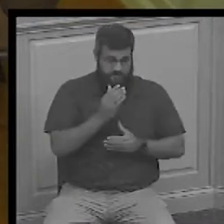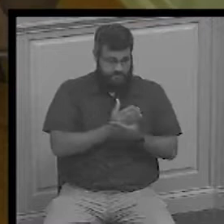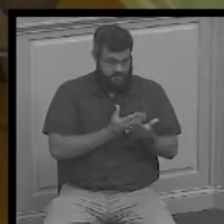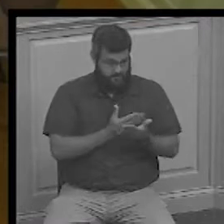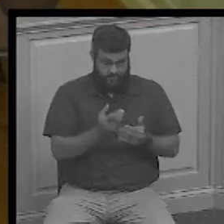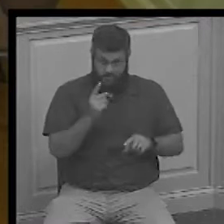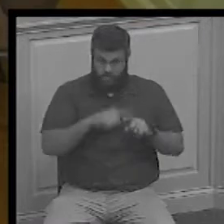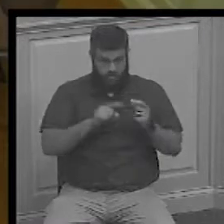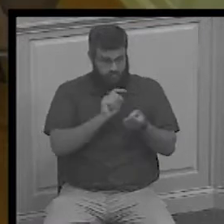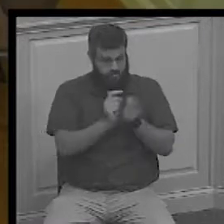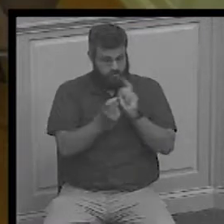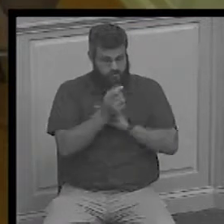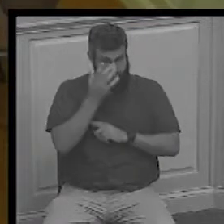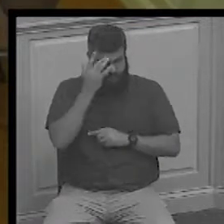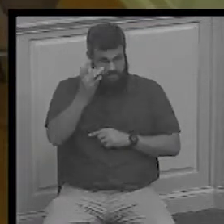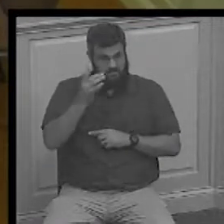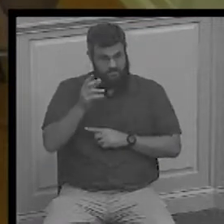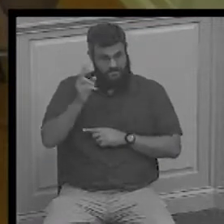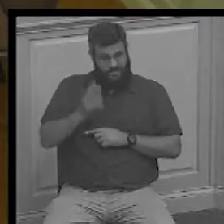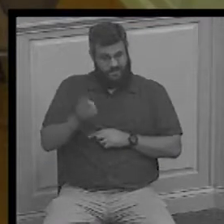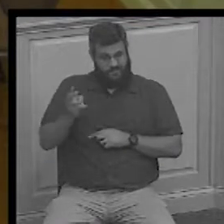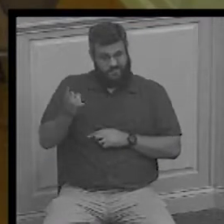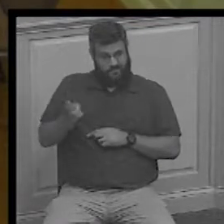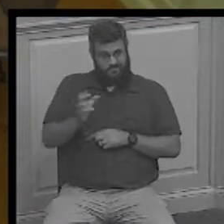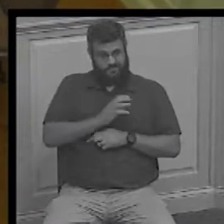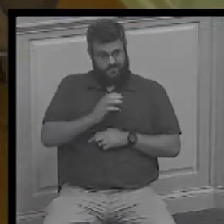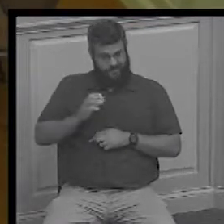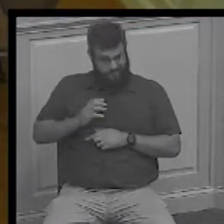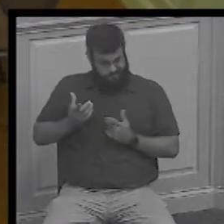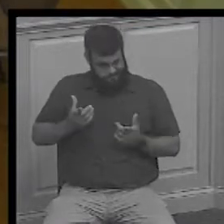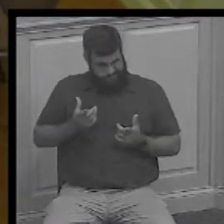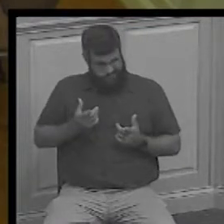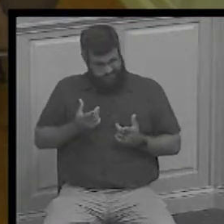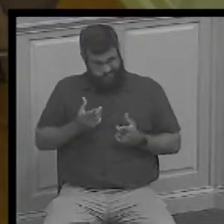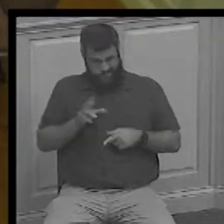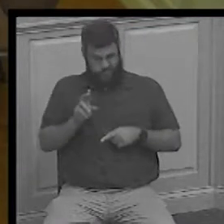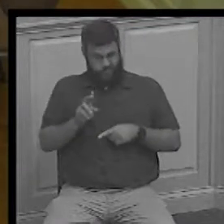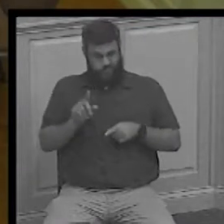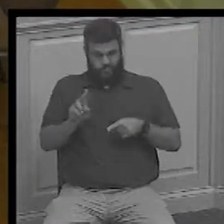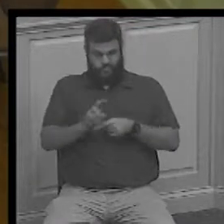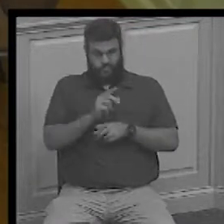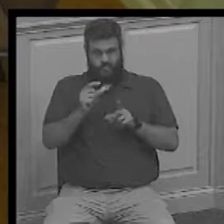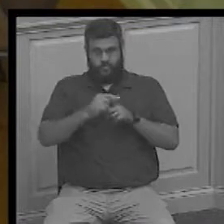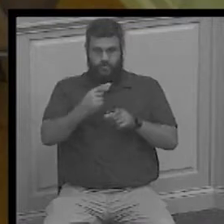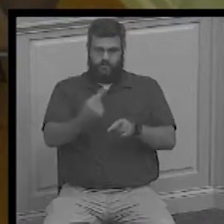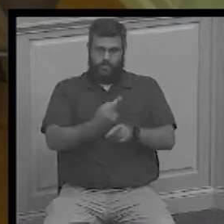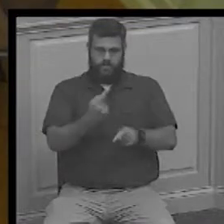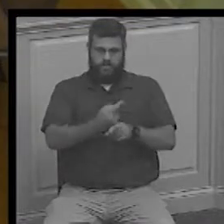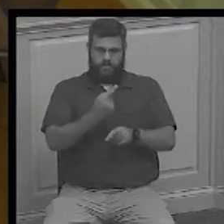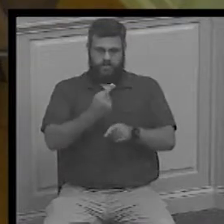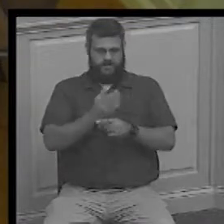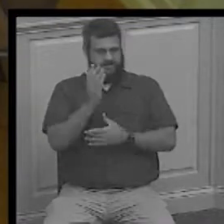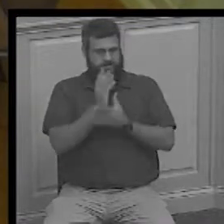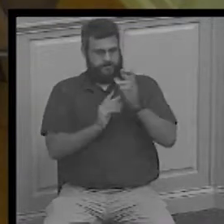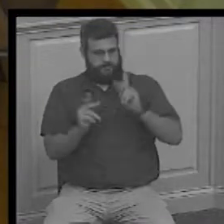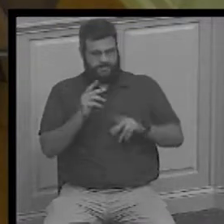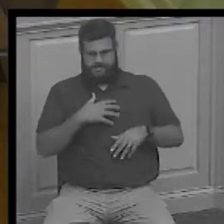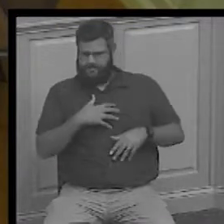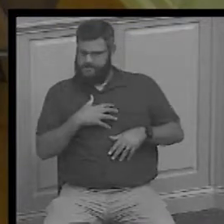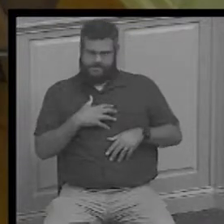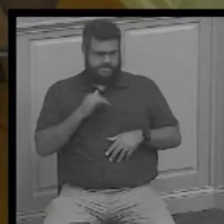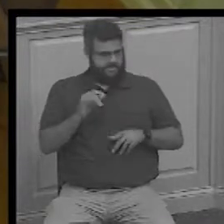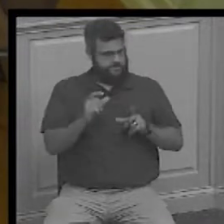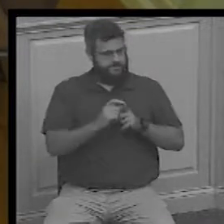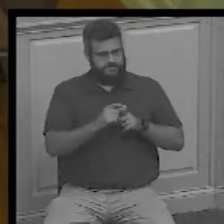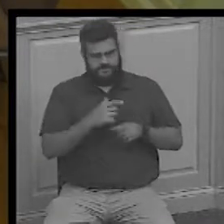it met the Heritage Council standards, like using the word appropriateness. I know that there's a lot of angst about that word, using